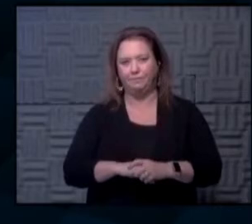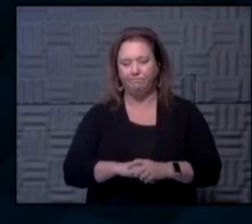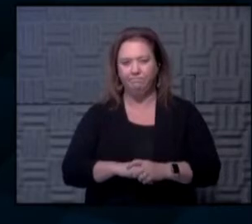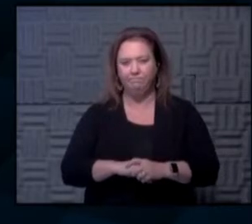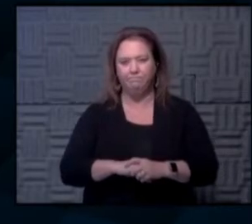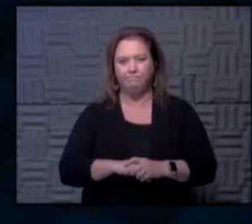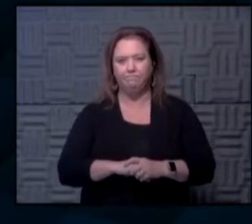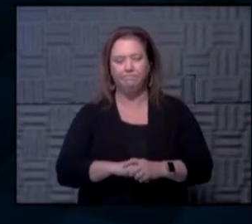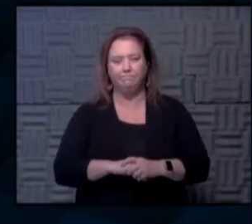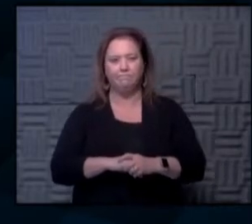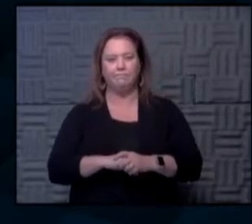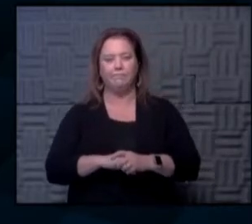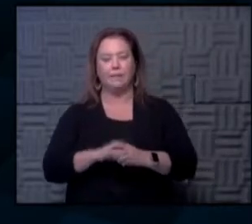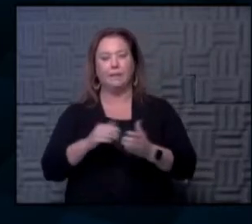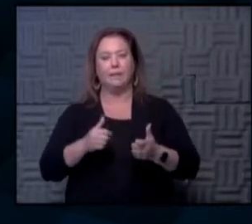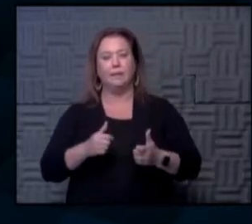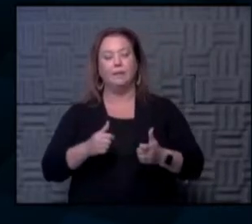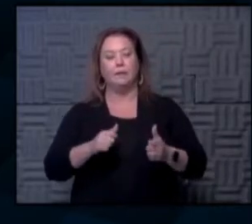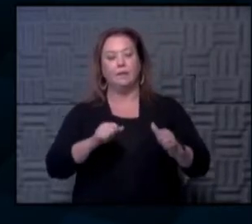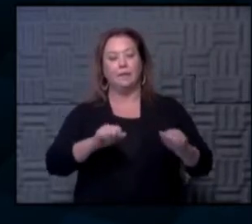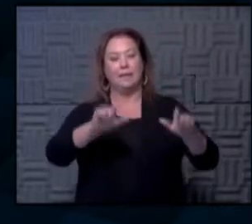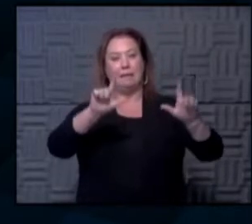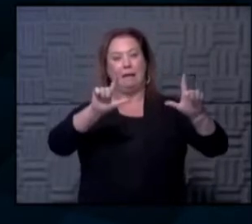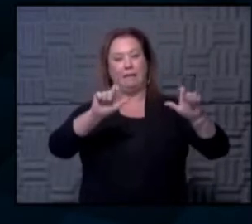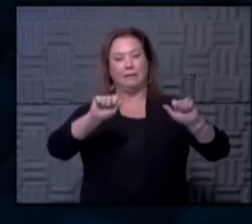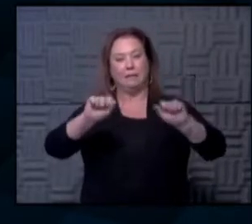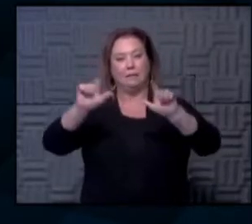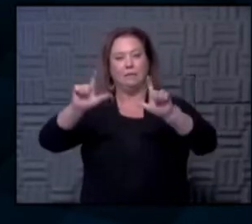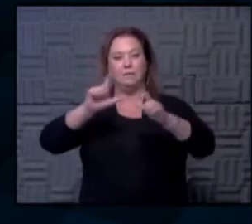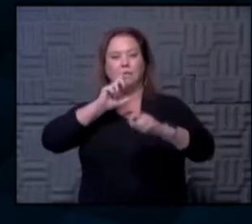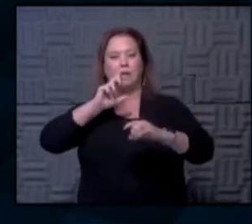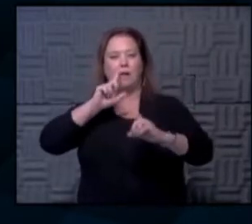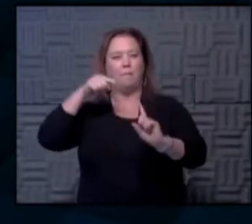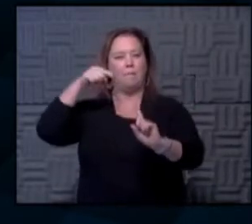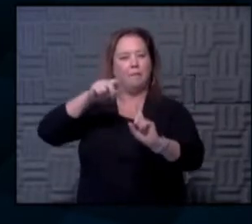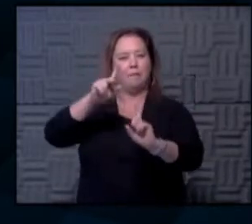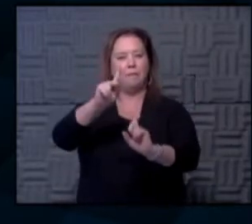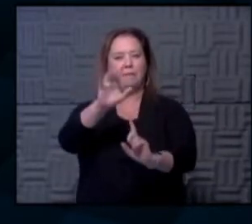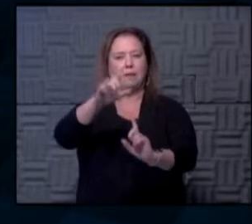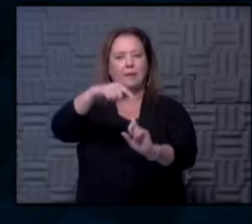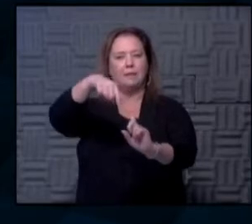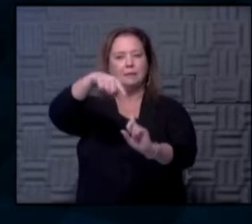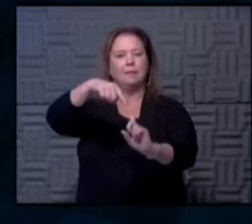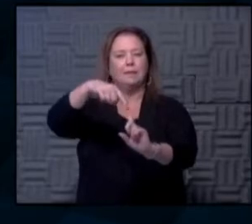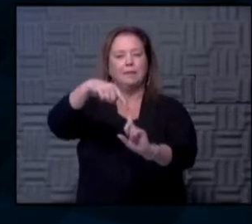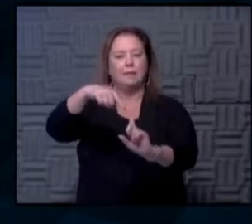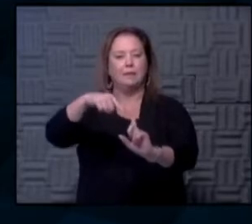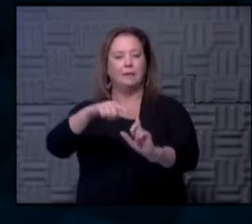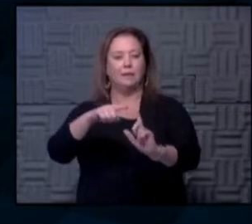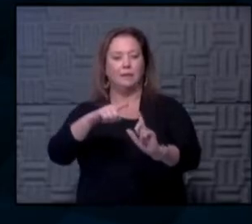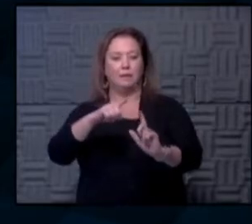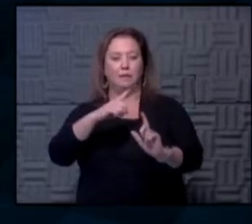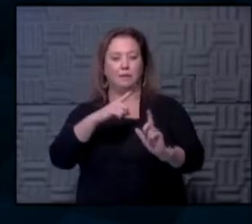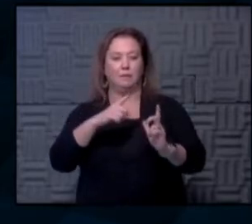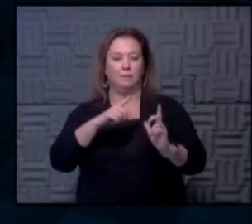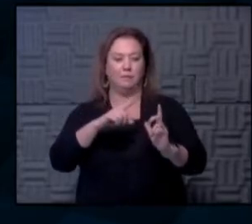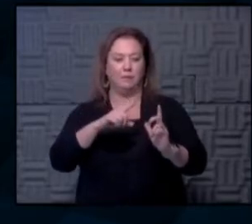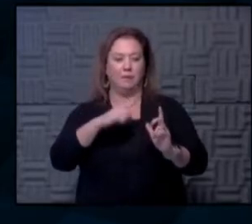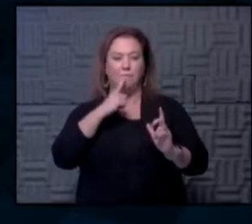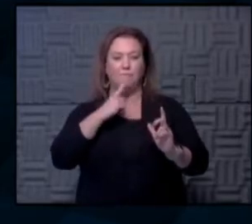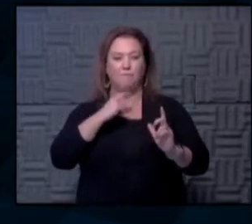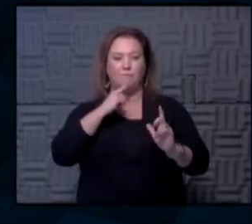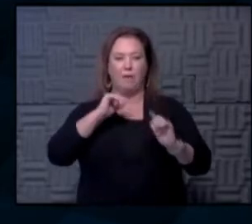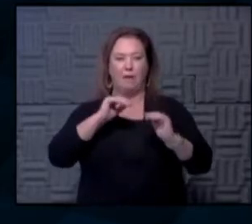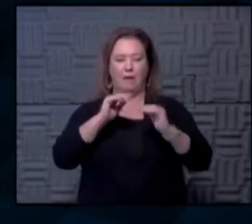rapidly. The next 2 slides just address the metro area. This here showing the solid line being the